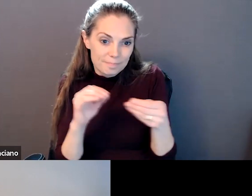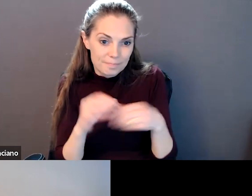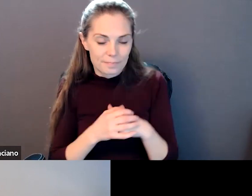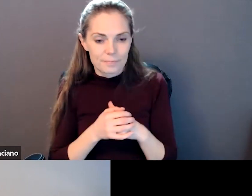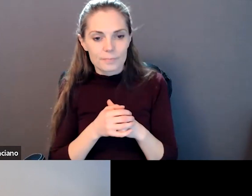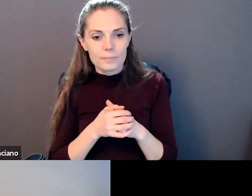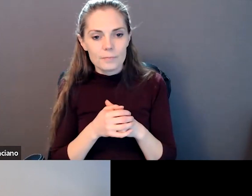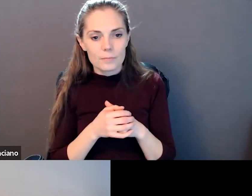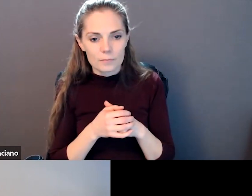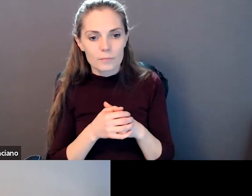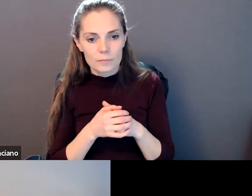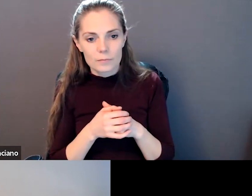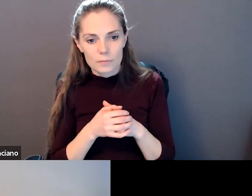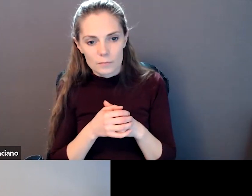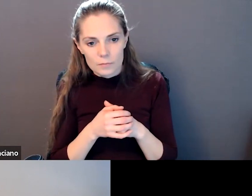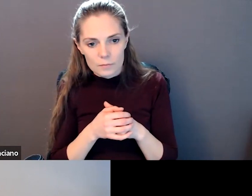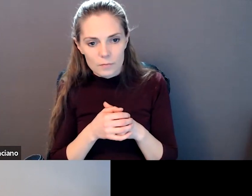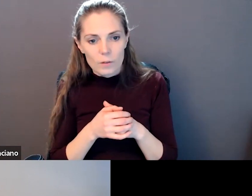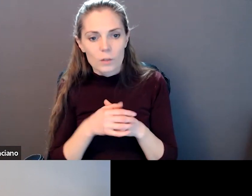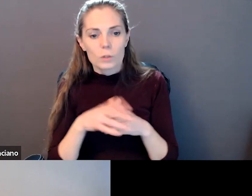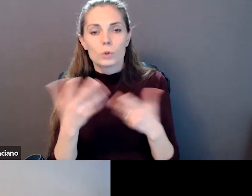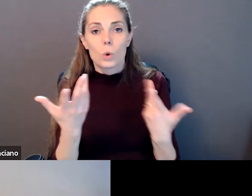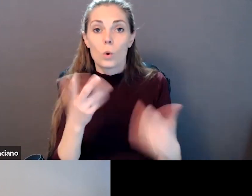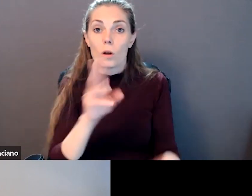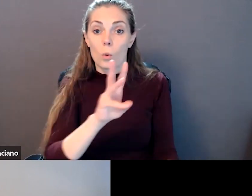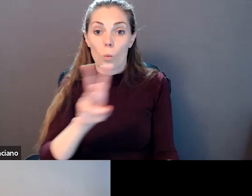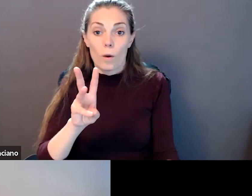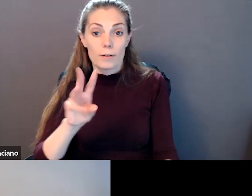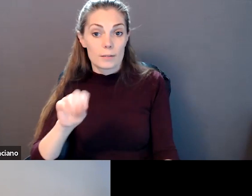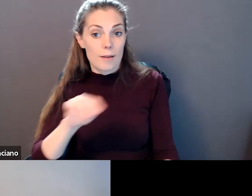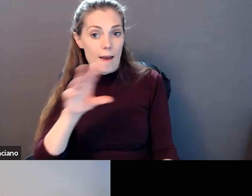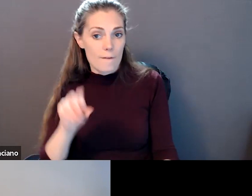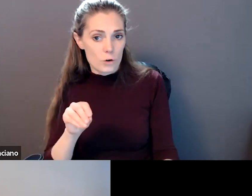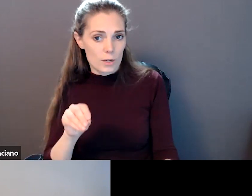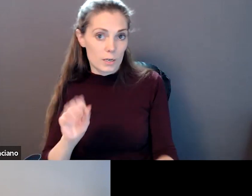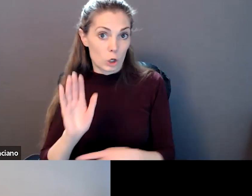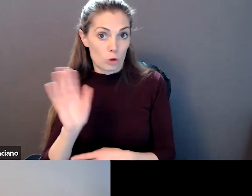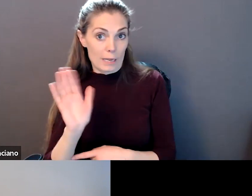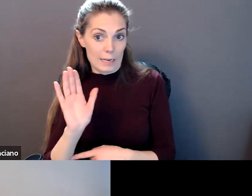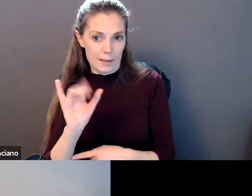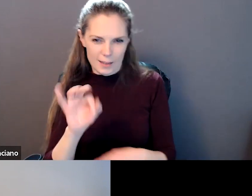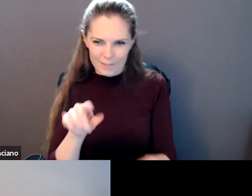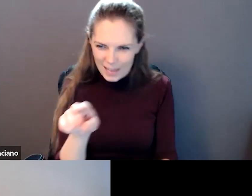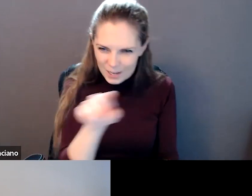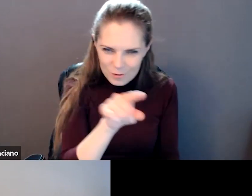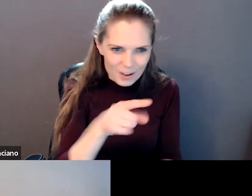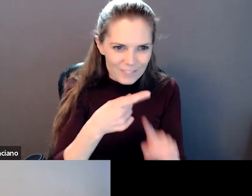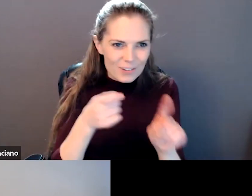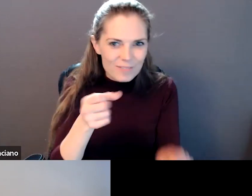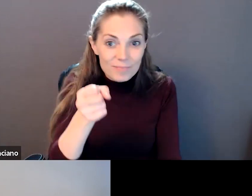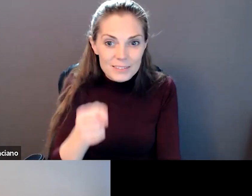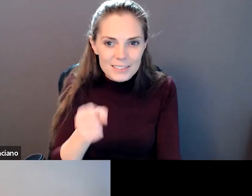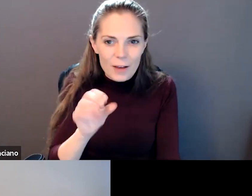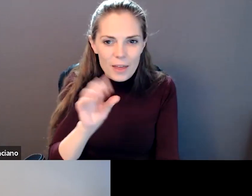Sayabano is a West African greeting, and if there's anybody on the call from South Africa and or from